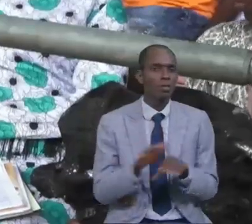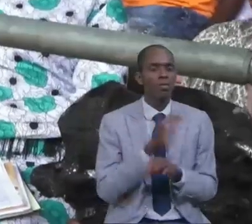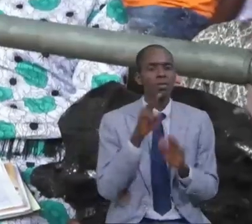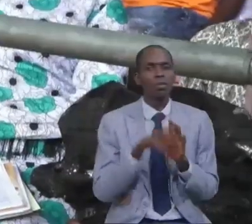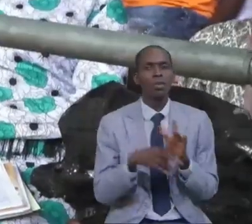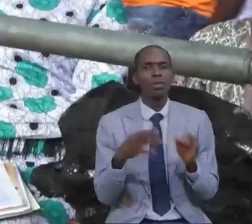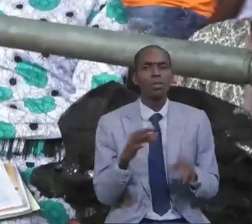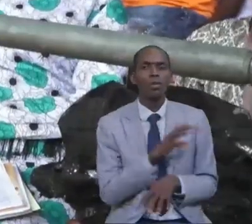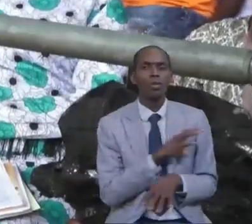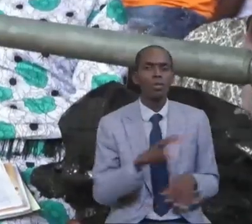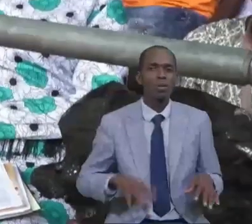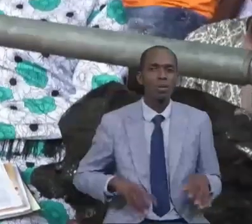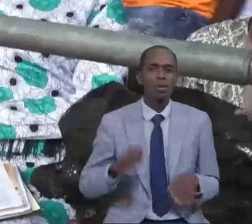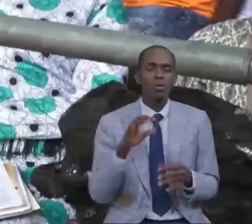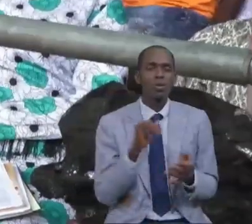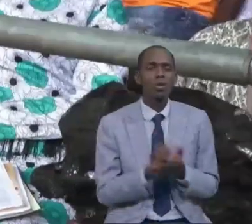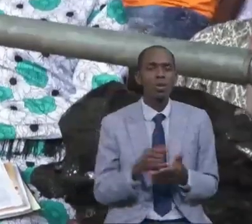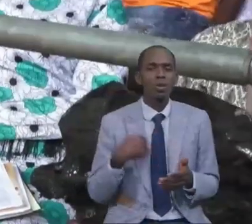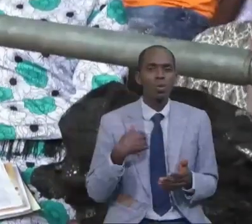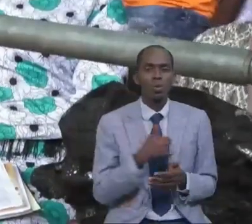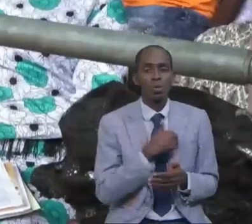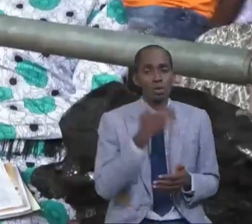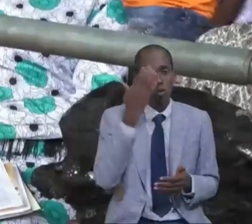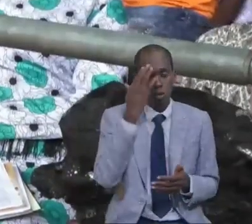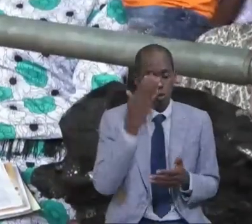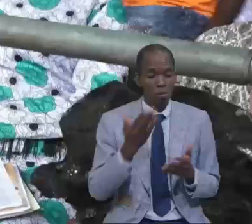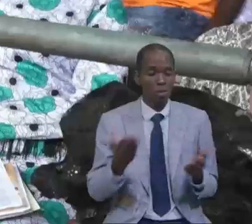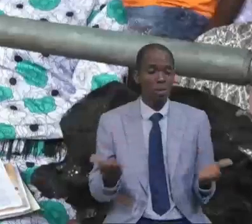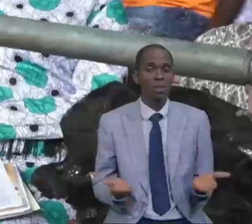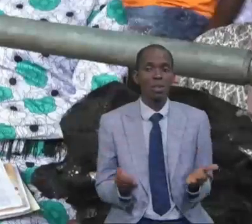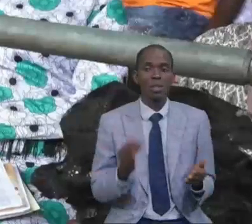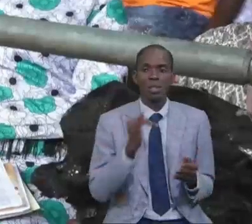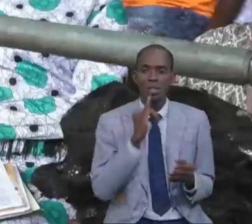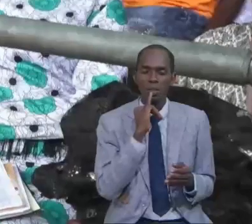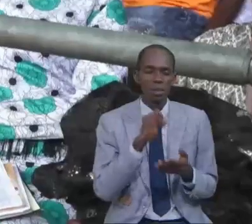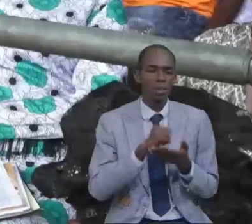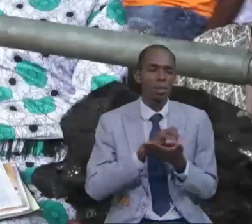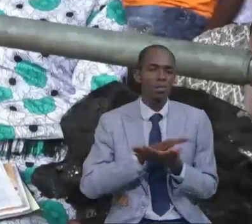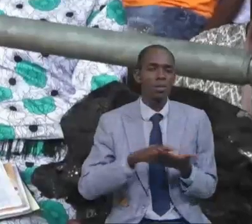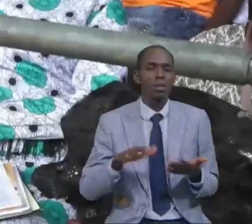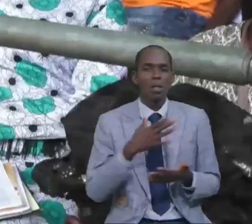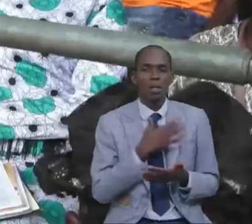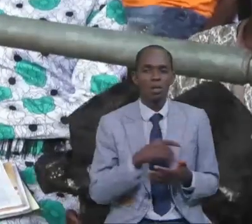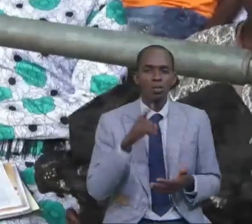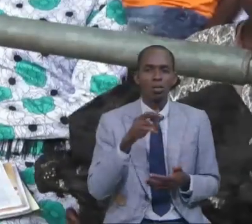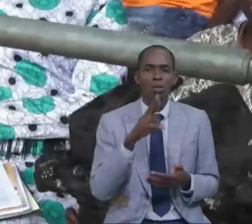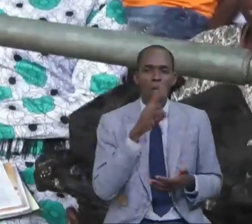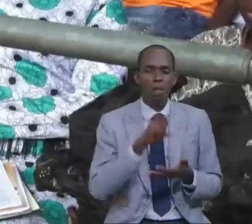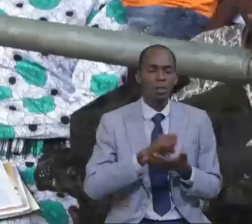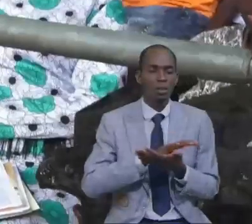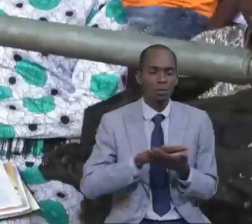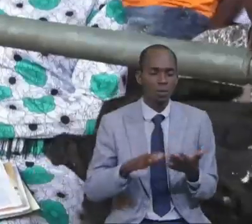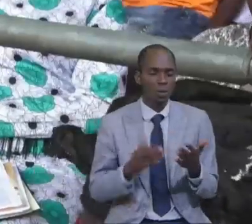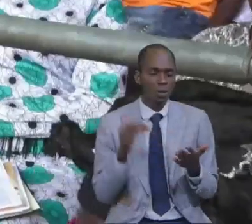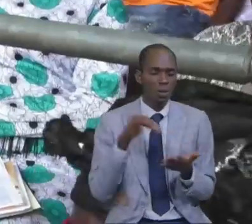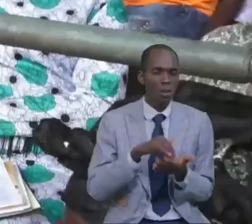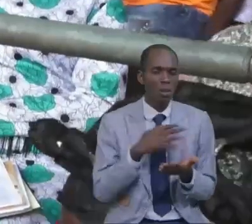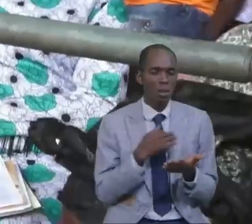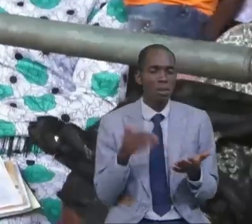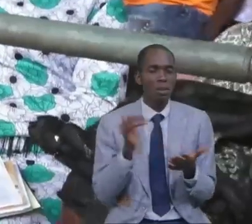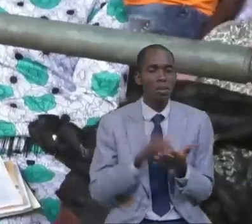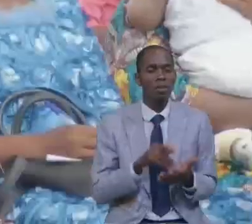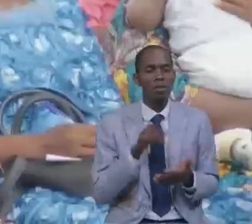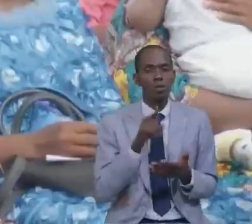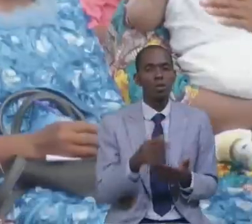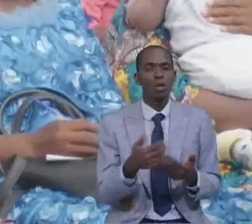sanctified through and through. You have the truthfulness in all your communication. We